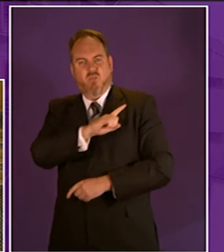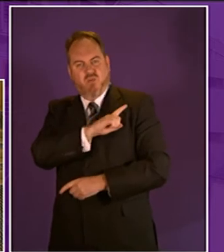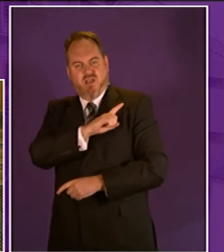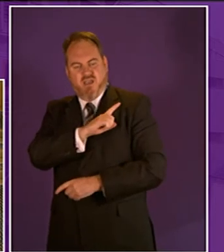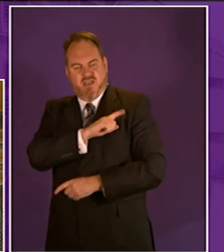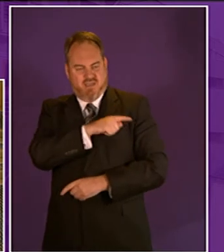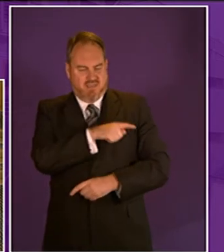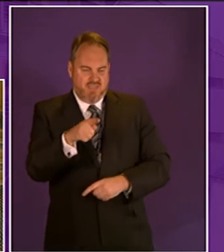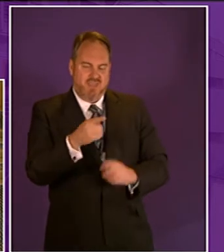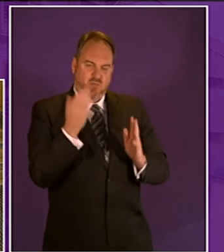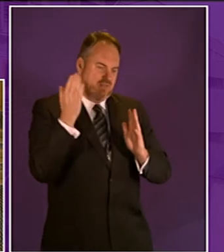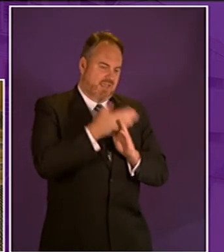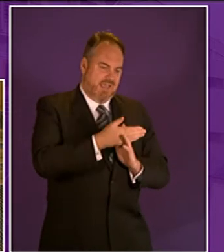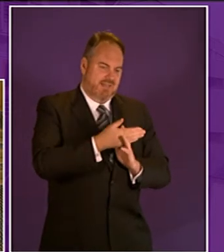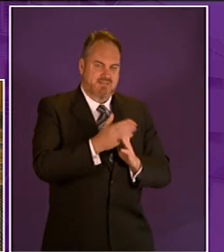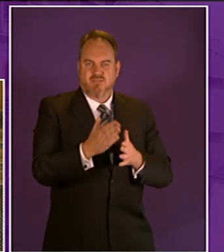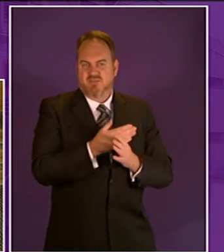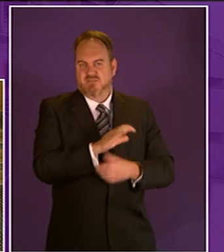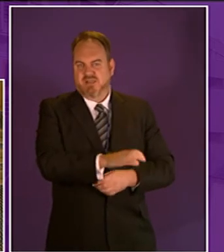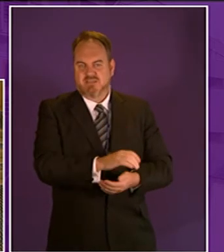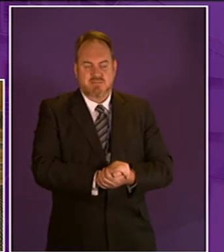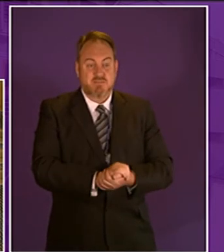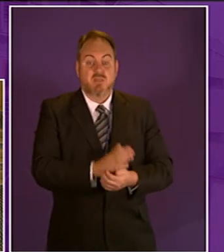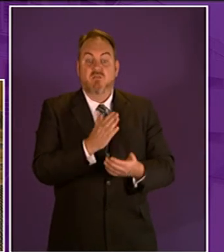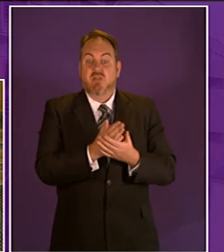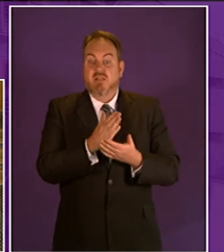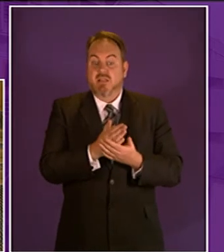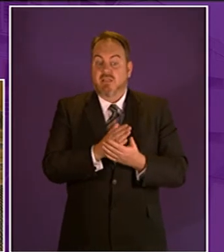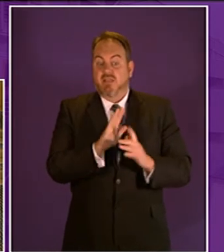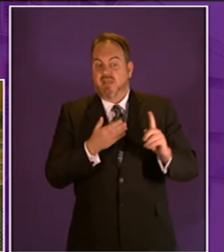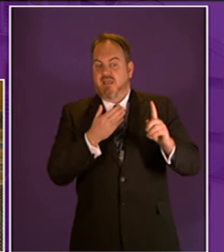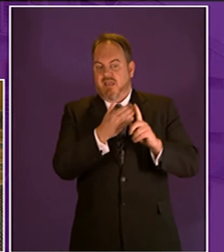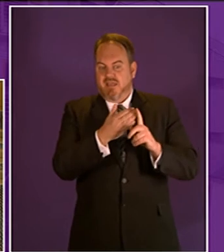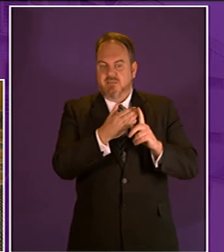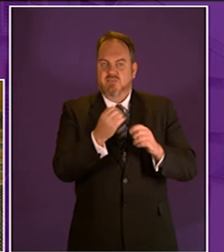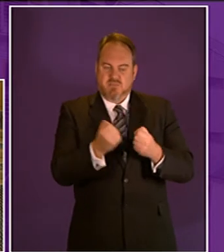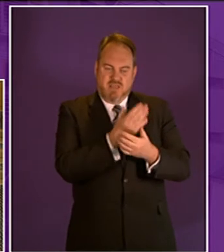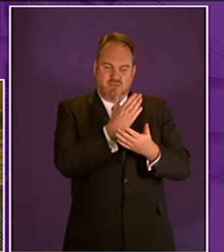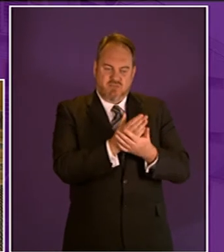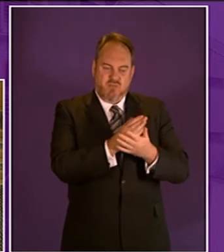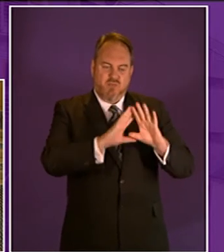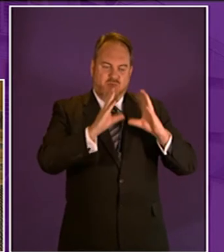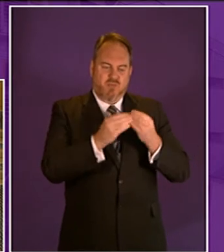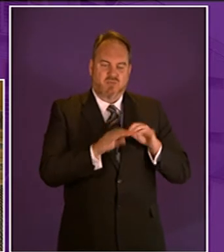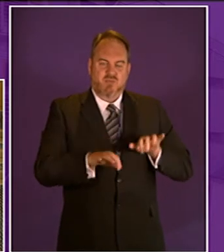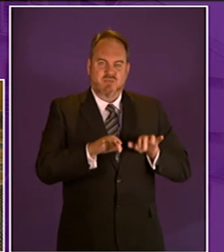appreciate all of the efforts have been about getting the systems back up and running and sorting problems so that the